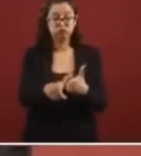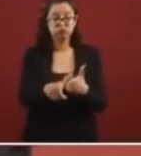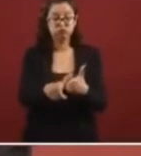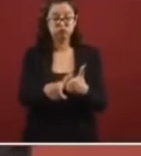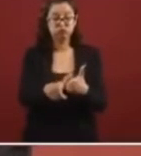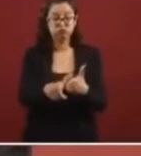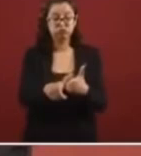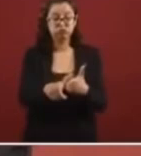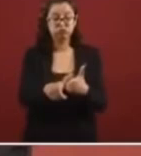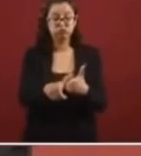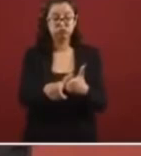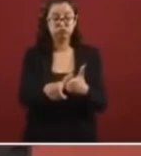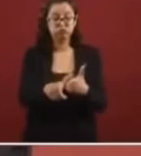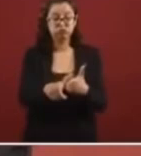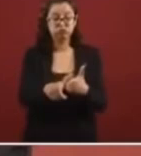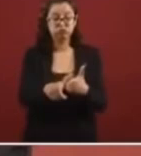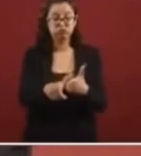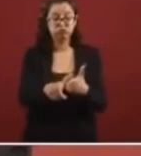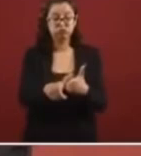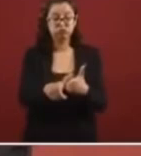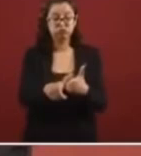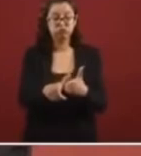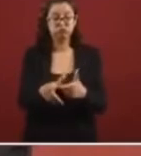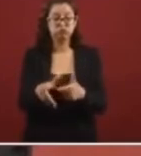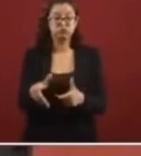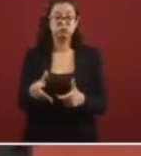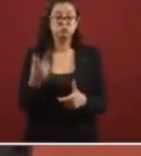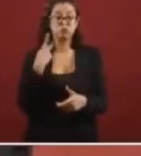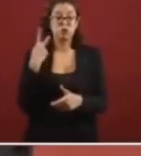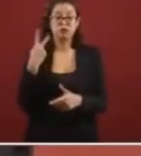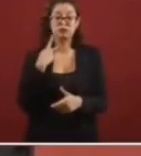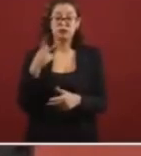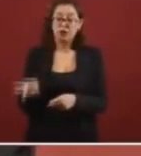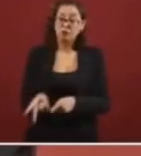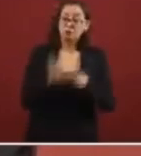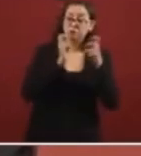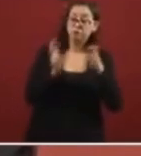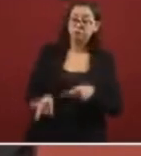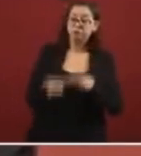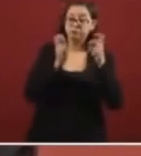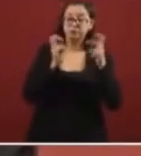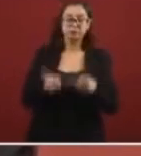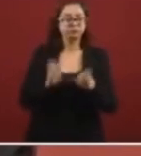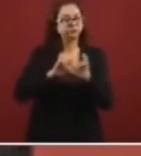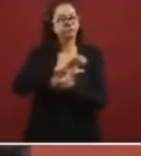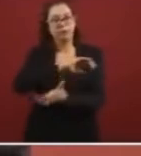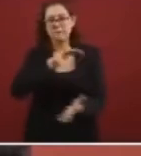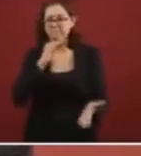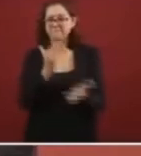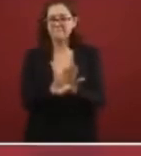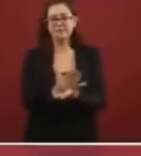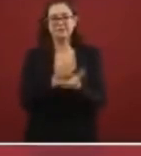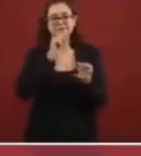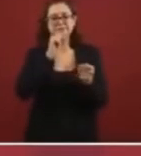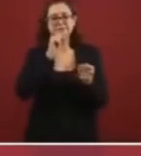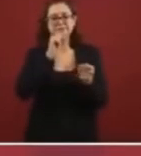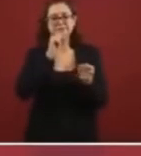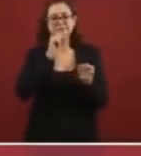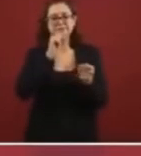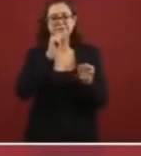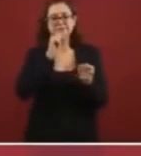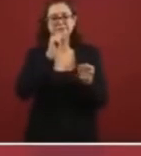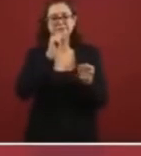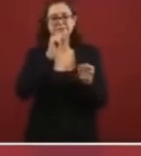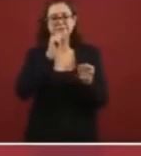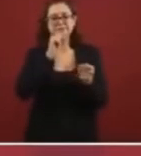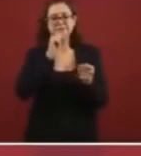with the politics allowing the looting. Y no se va a permitir a nadie. And we